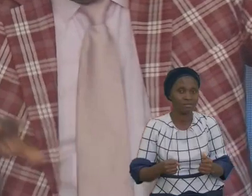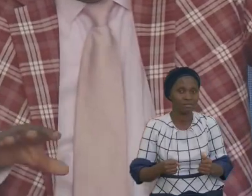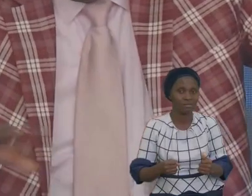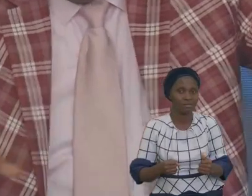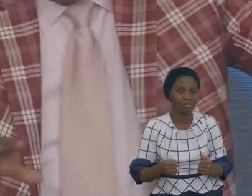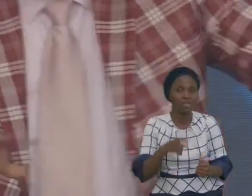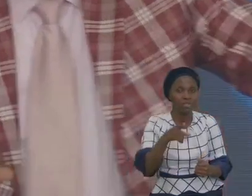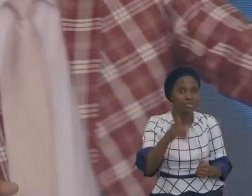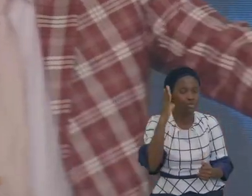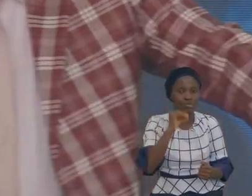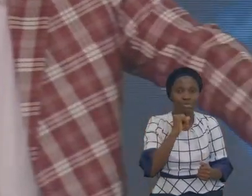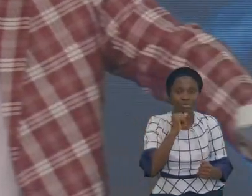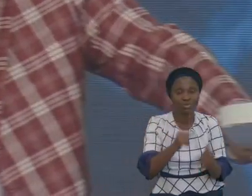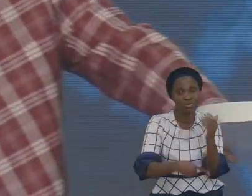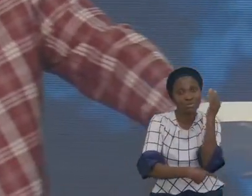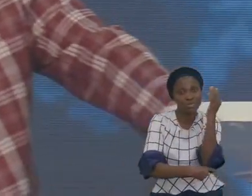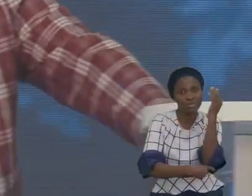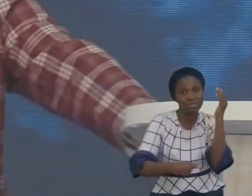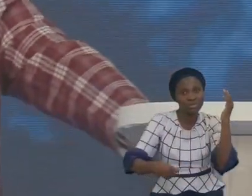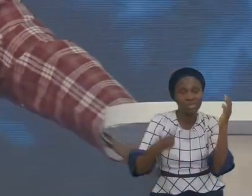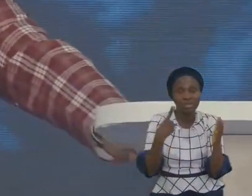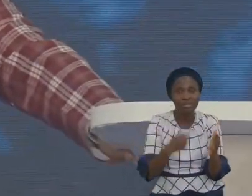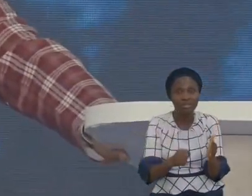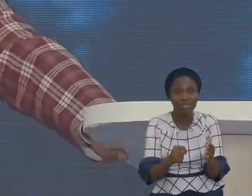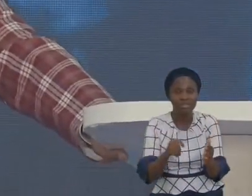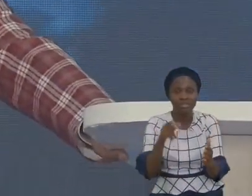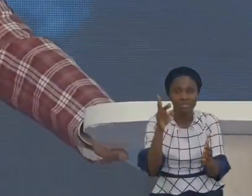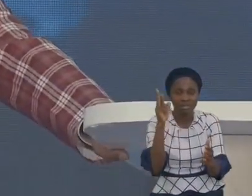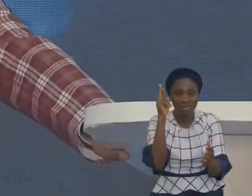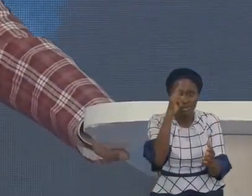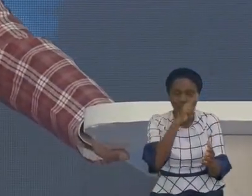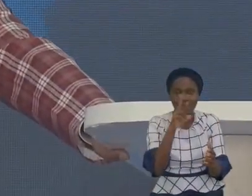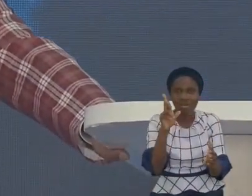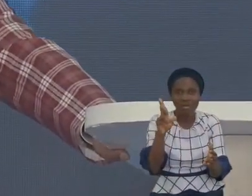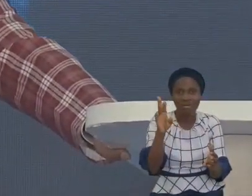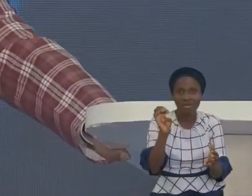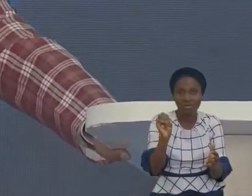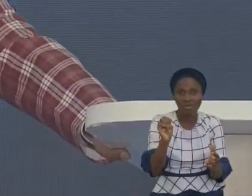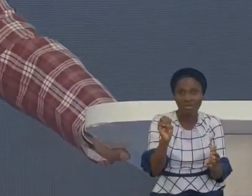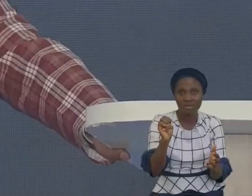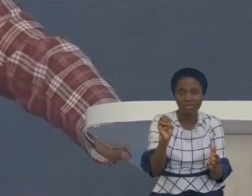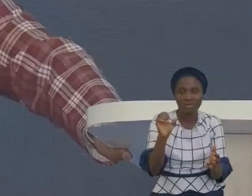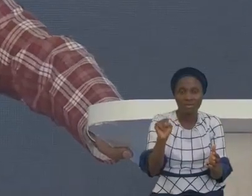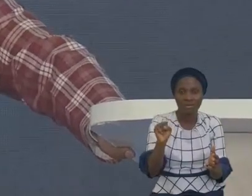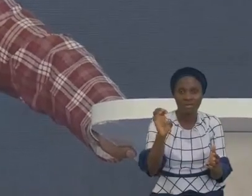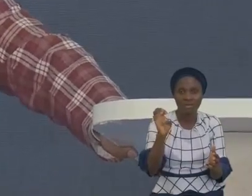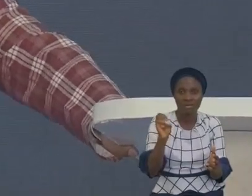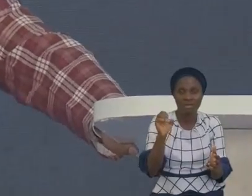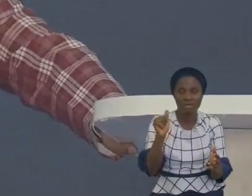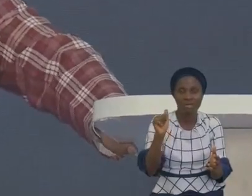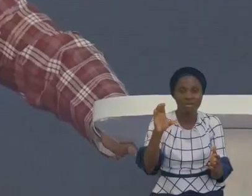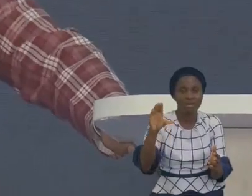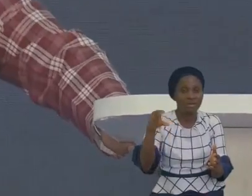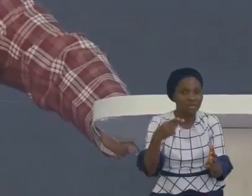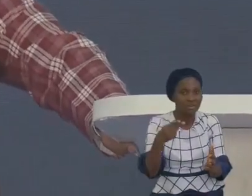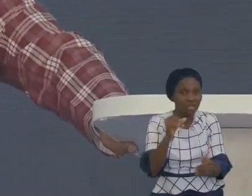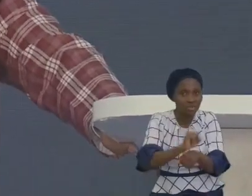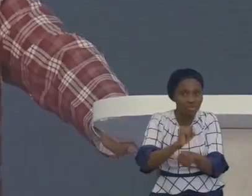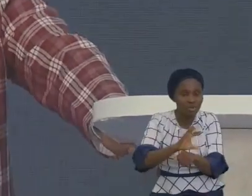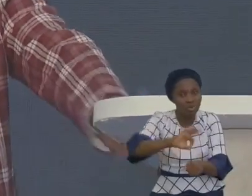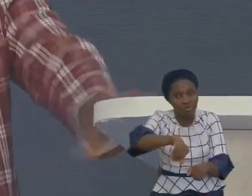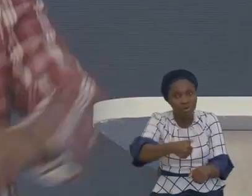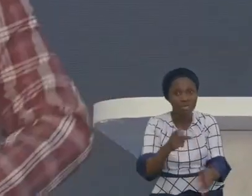then put some little alterations and make it your own. That's not how to succeed if God is helping you to